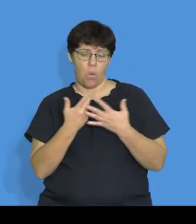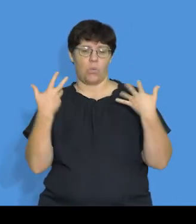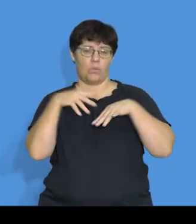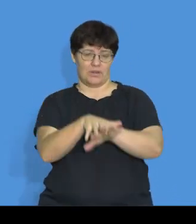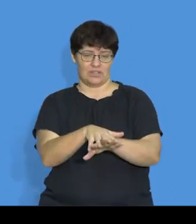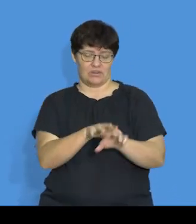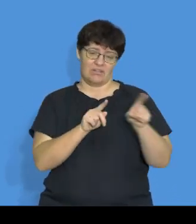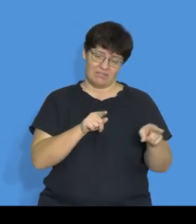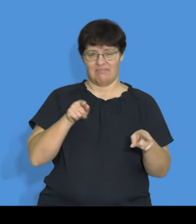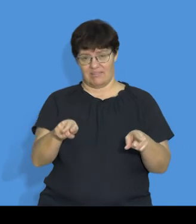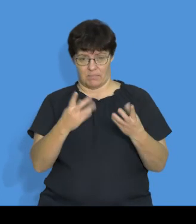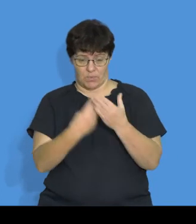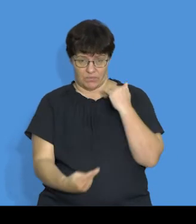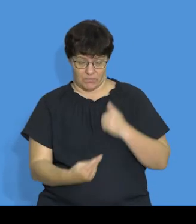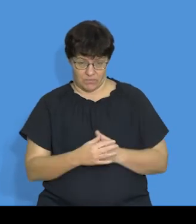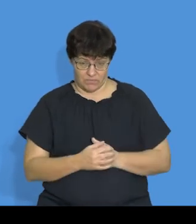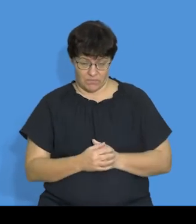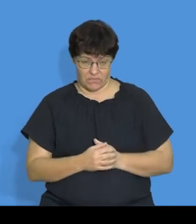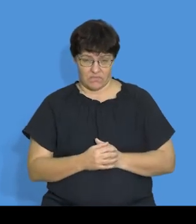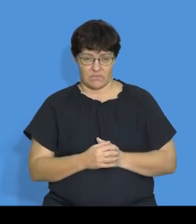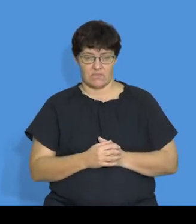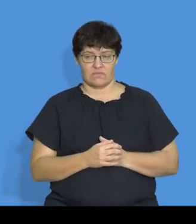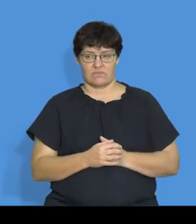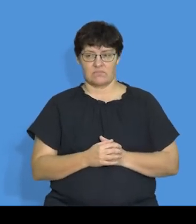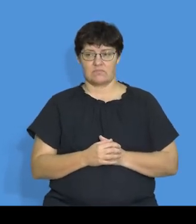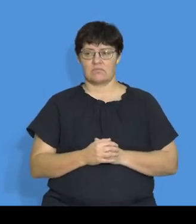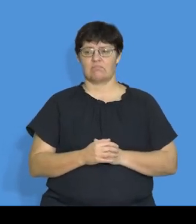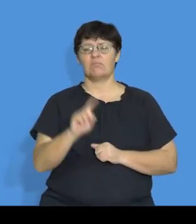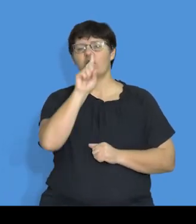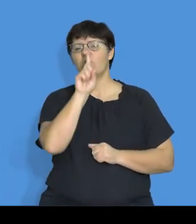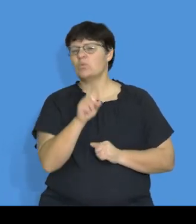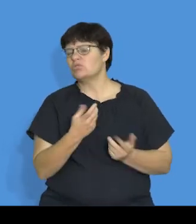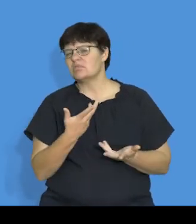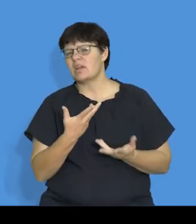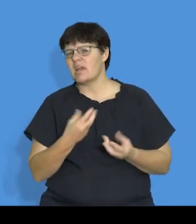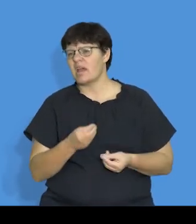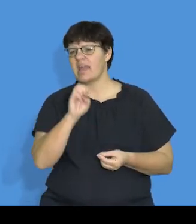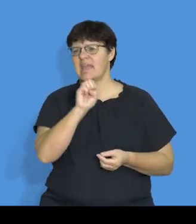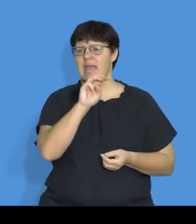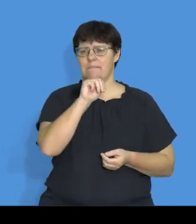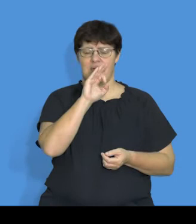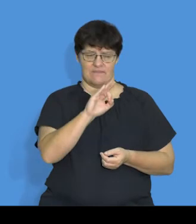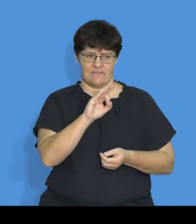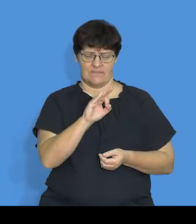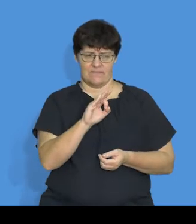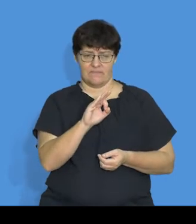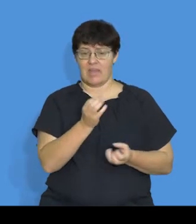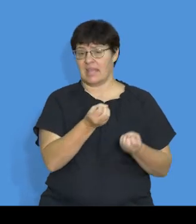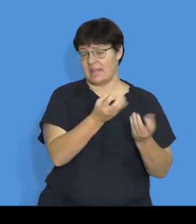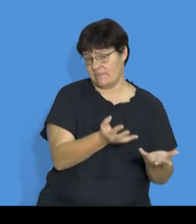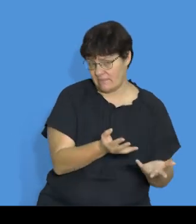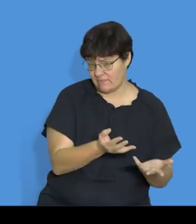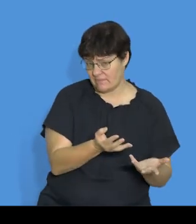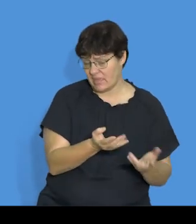and parallel circuit, right? Okay, so questions may give EMF. So EMF might be given, but